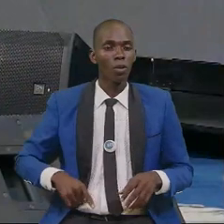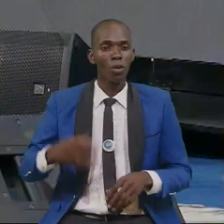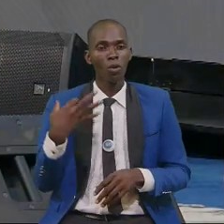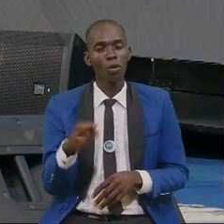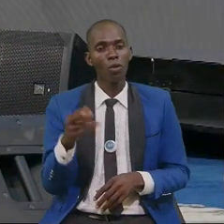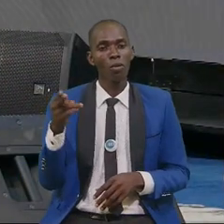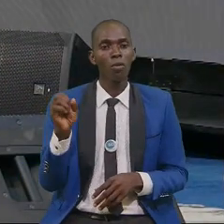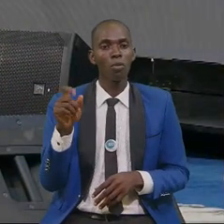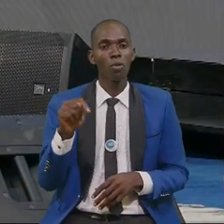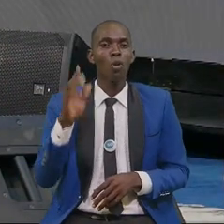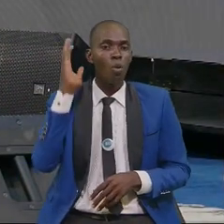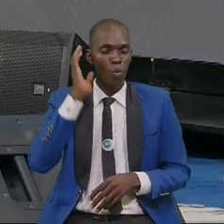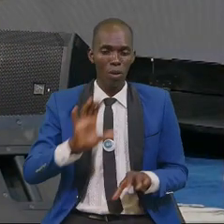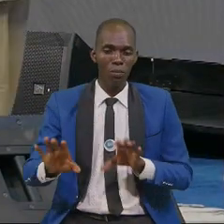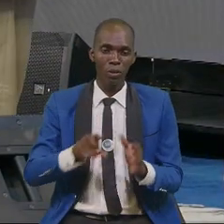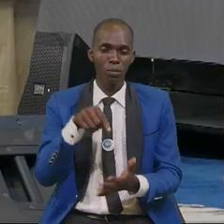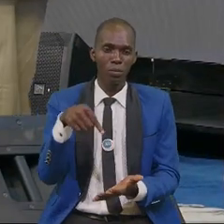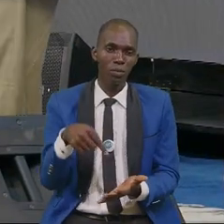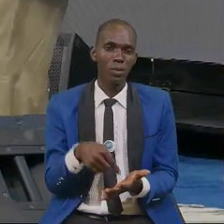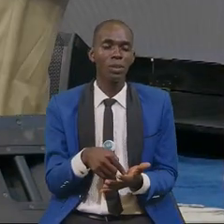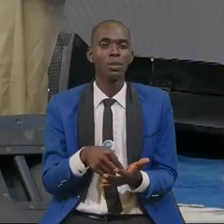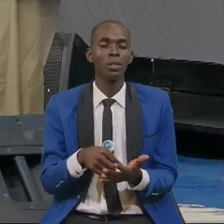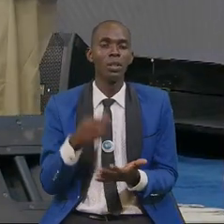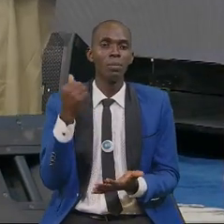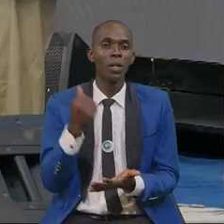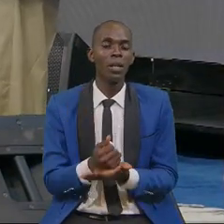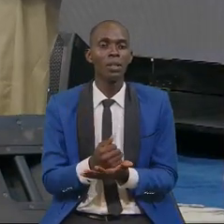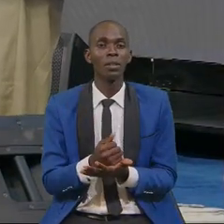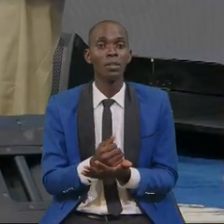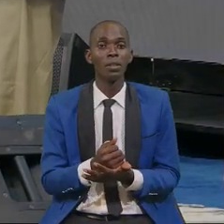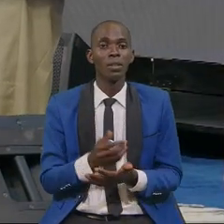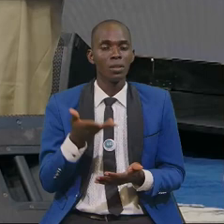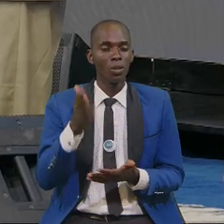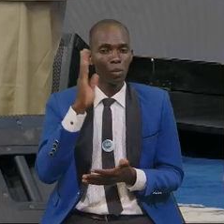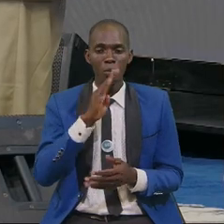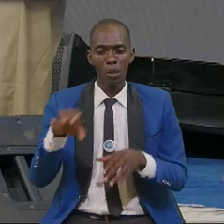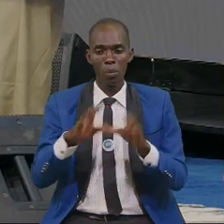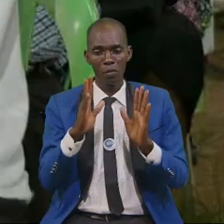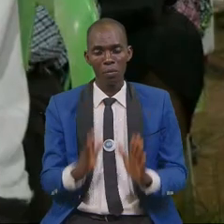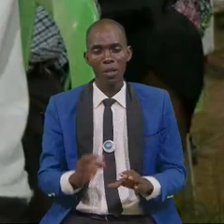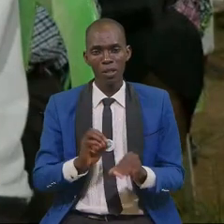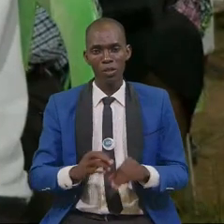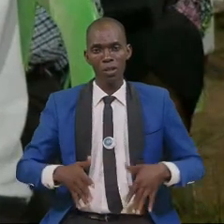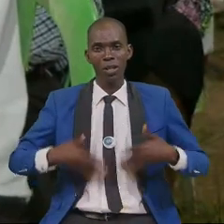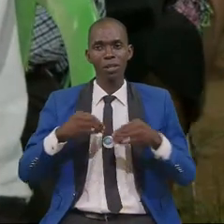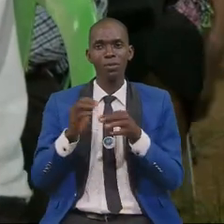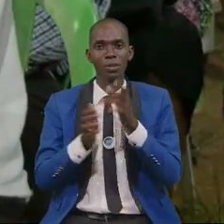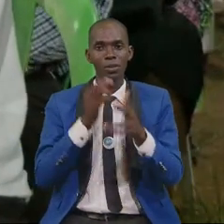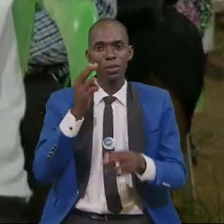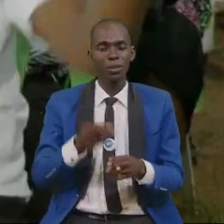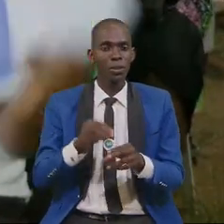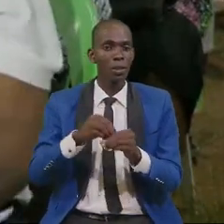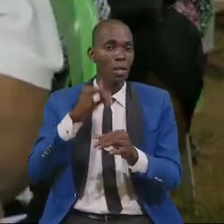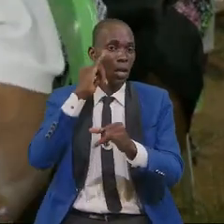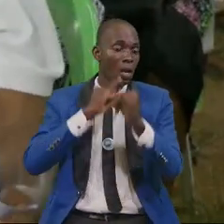hosts will perform this. A performance coming upon your life. In Isaiah chapter